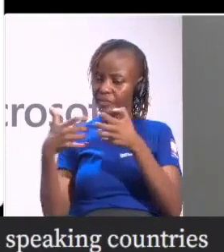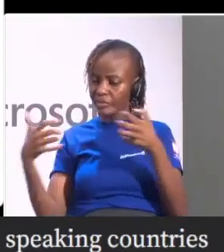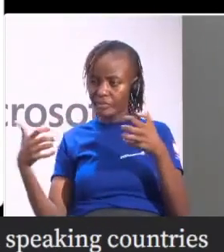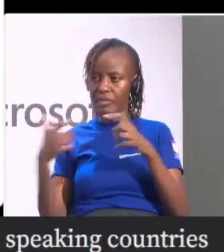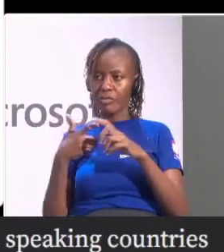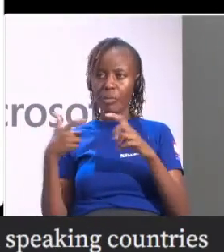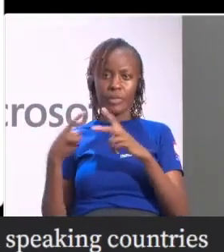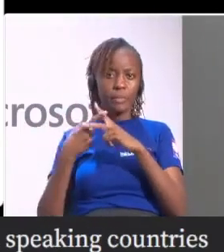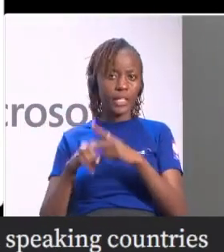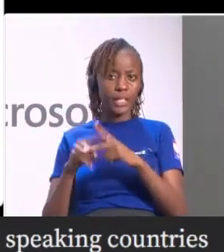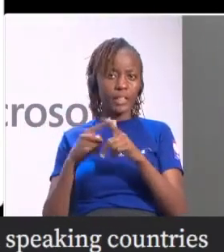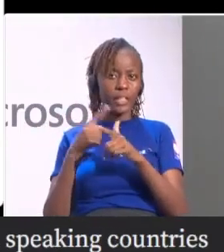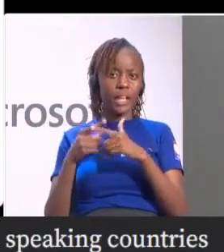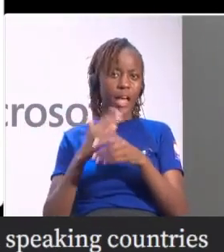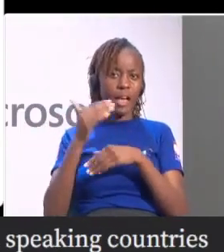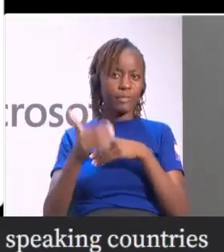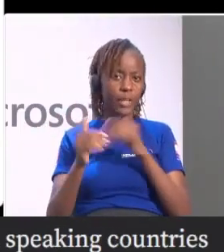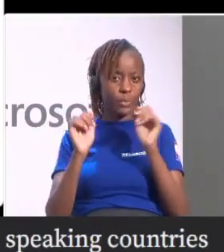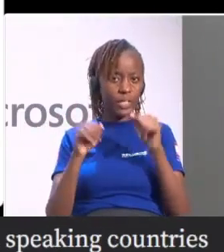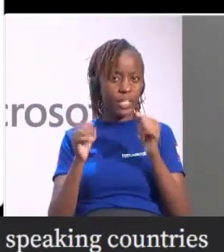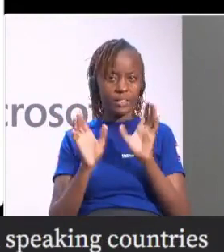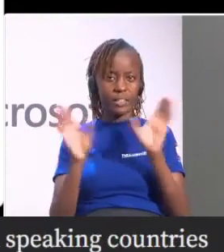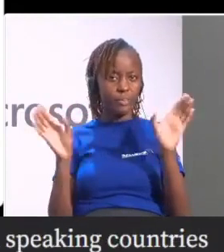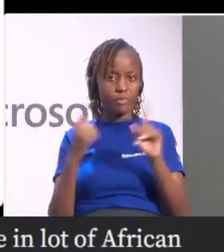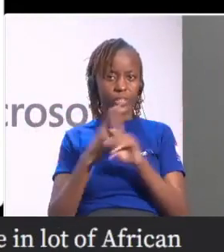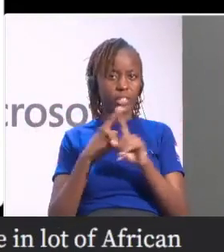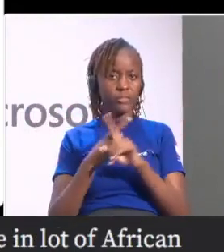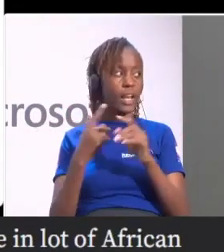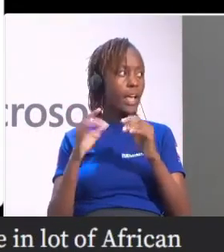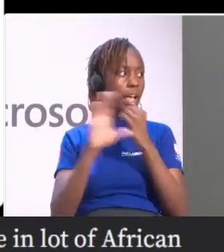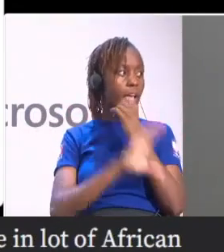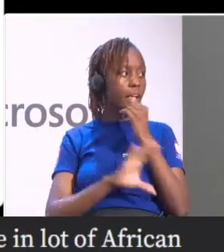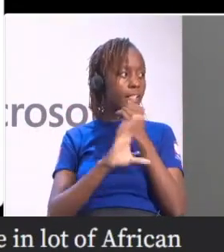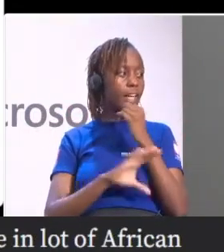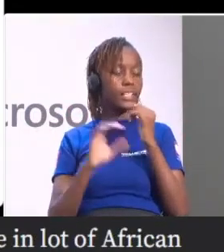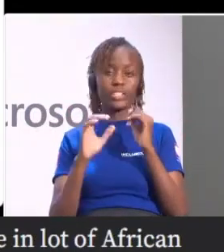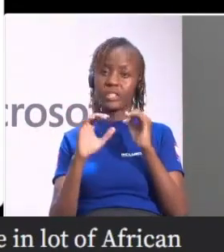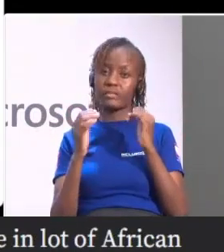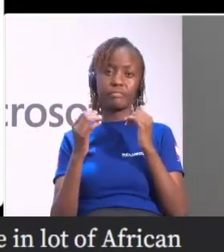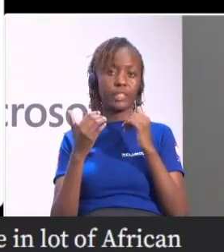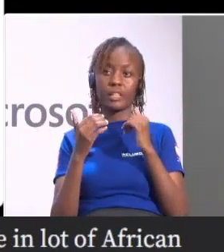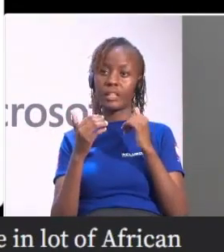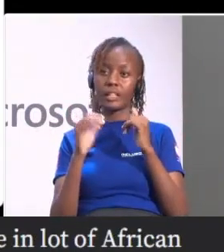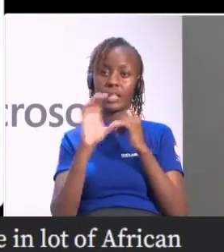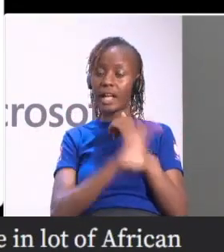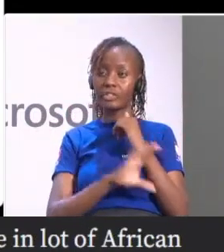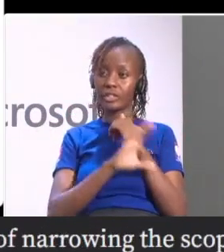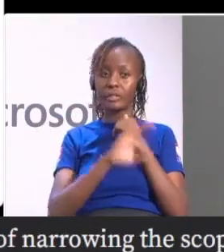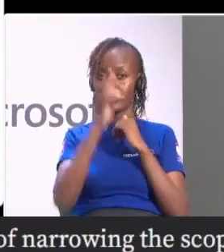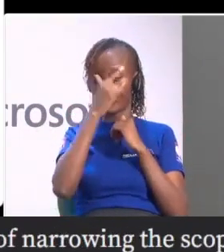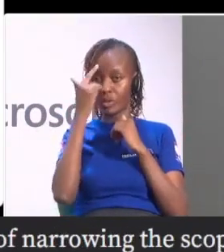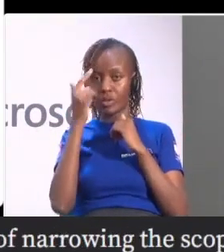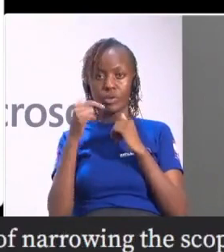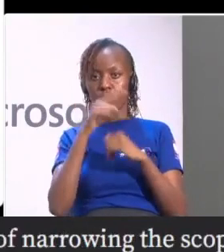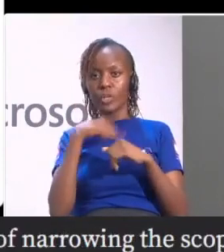beginning. And then once we have volumes, we can then split out into country chapters. But until that, we don't have the volumes of people coming through